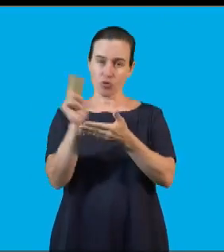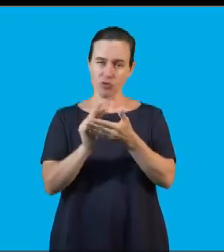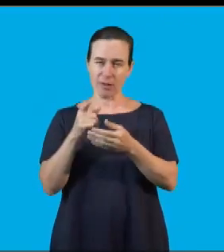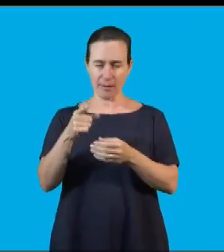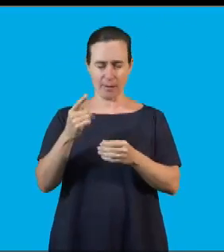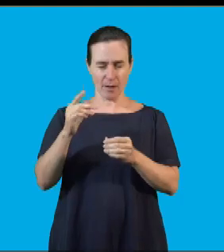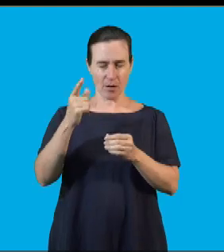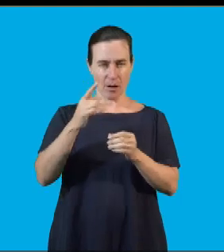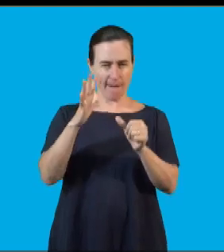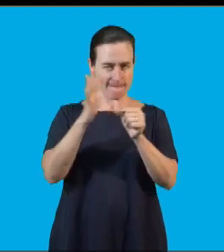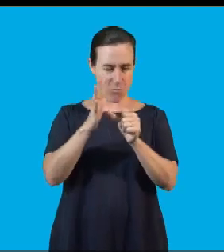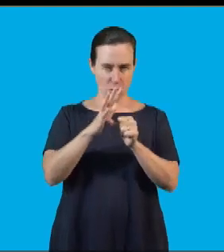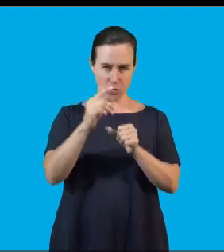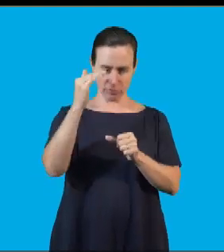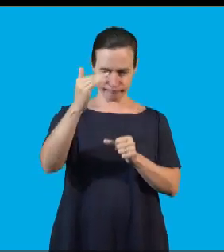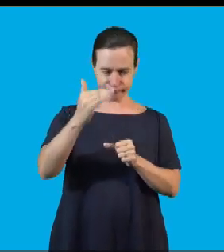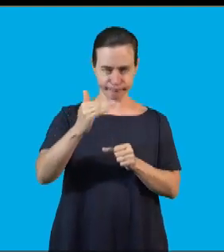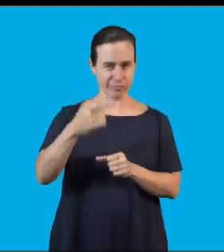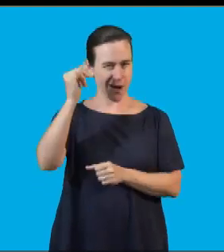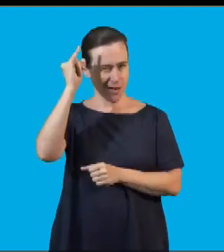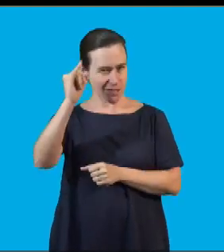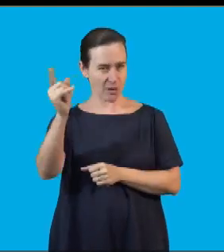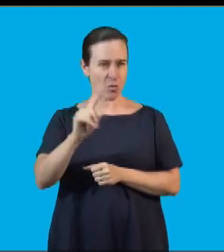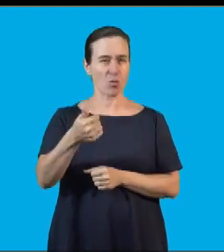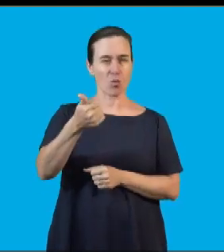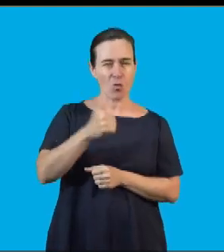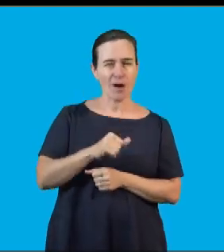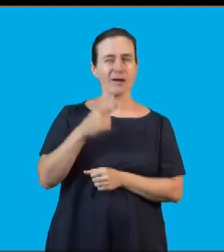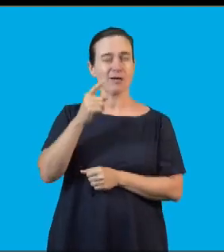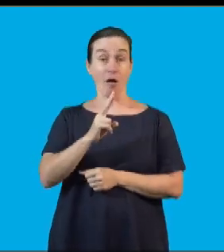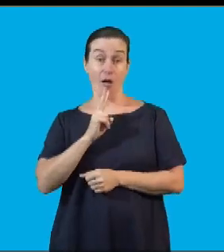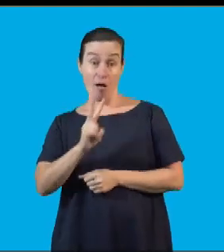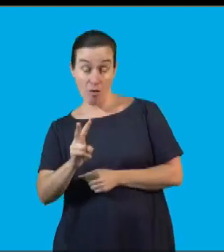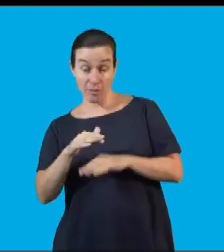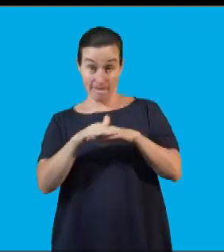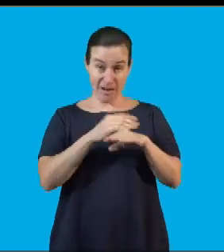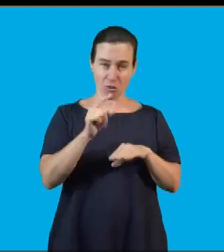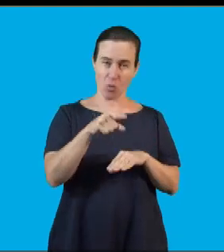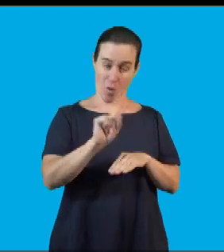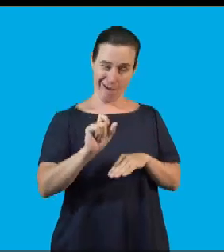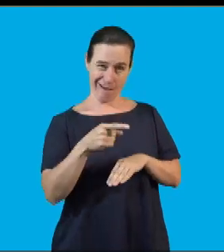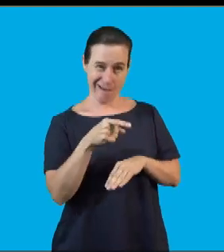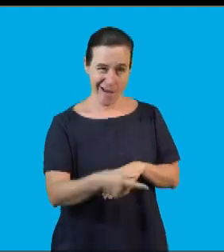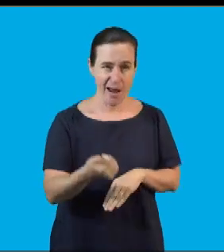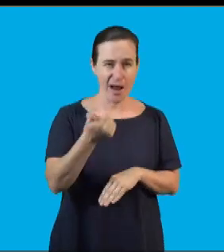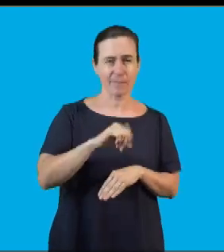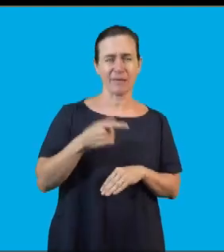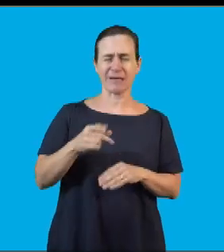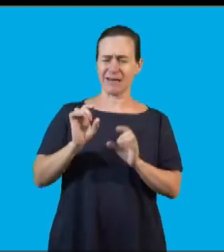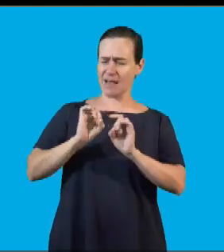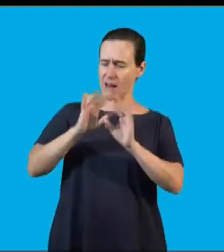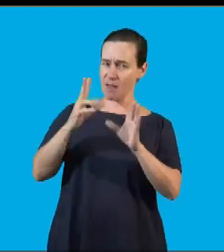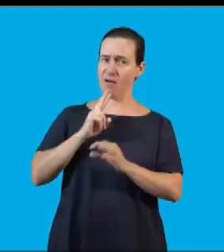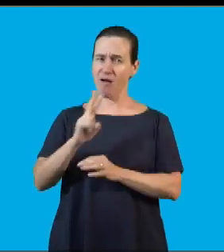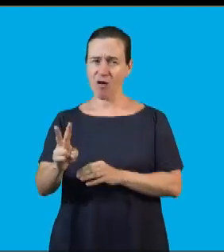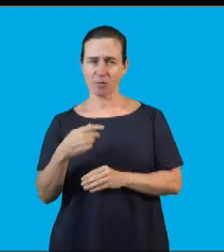read for main ideas, answer in context, develop clear, detailed answers, focus